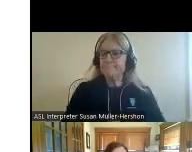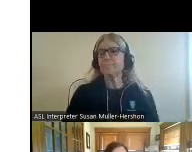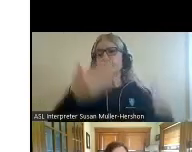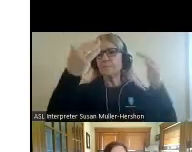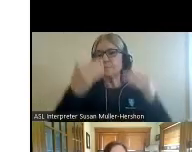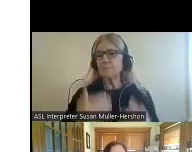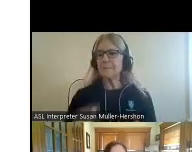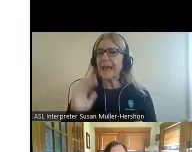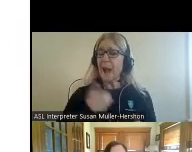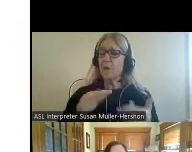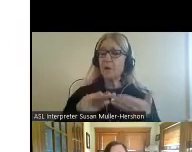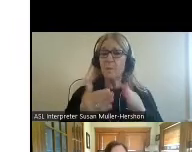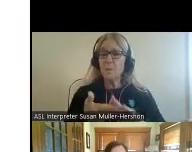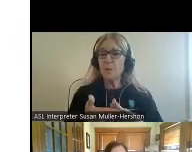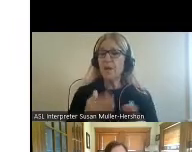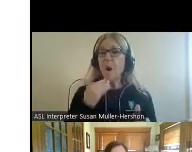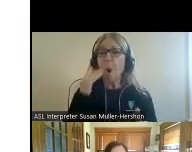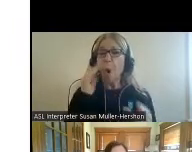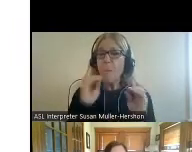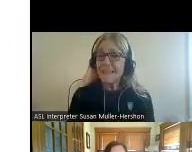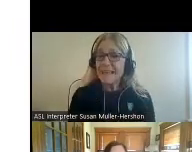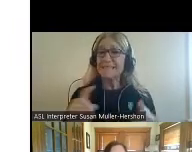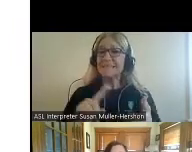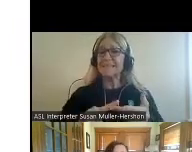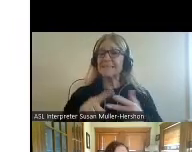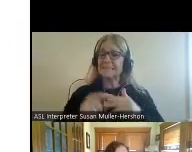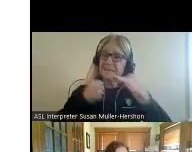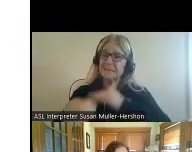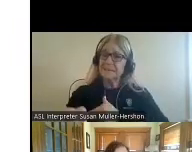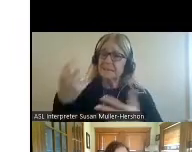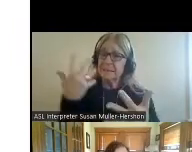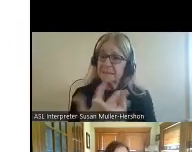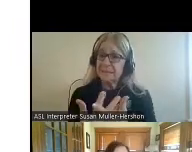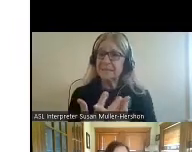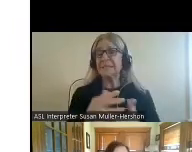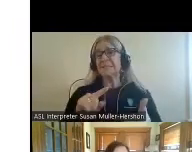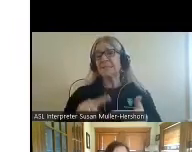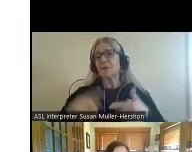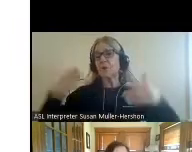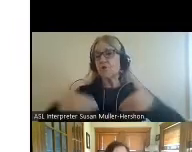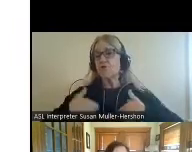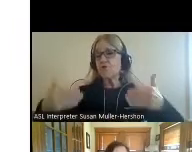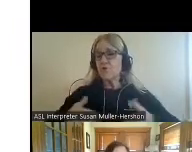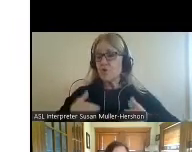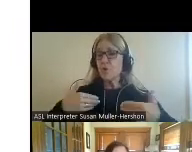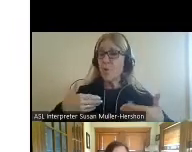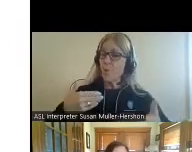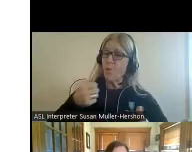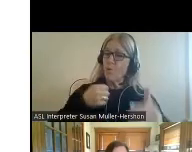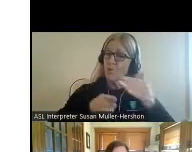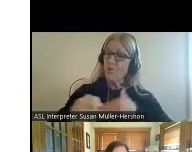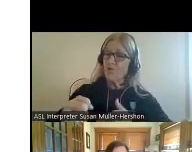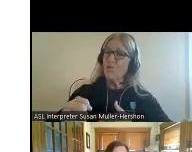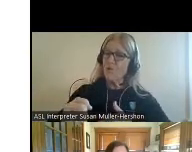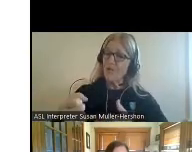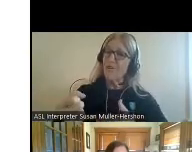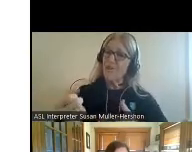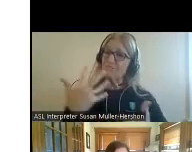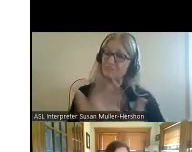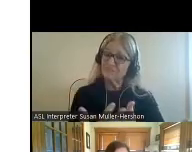are unhoused or homeless, incarcerated, as well as youth in the juvenile justice system,